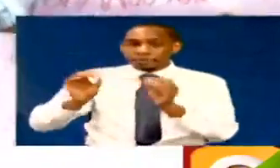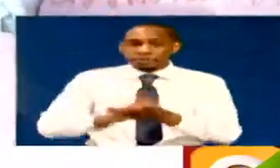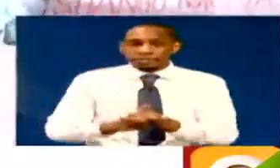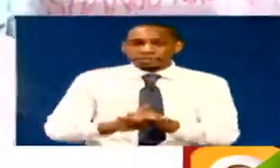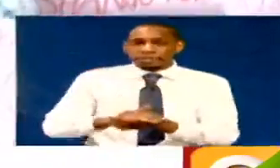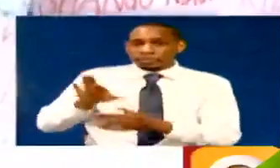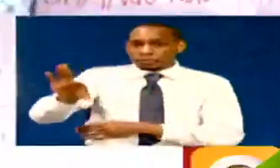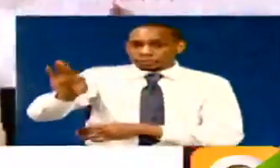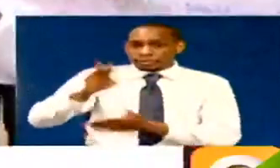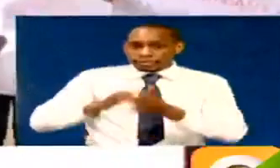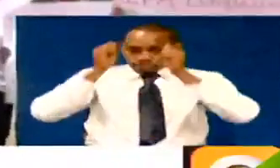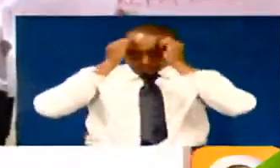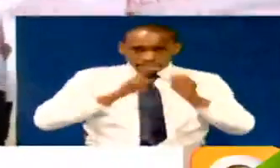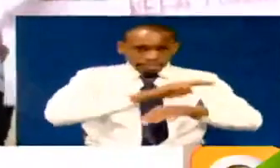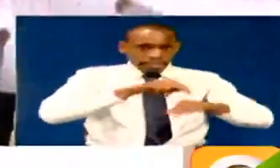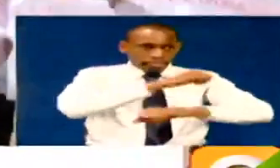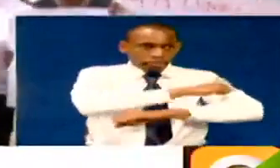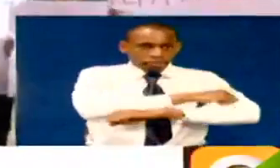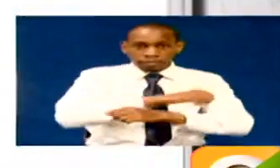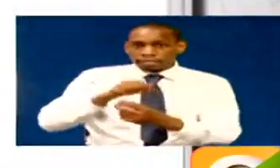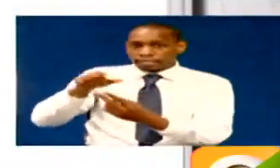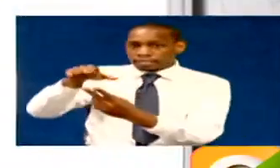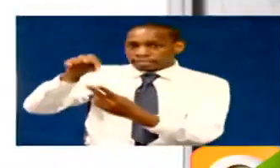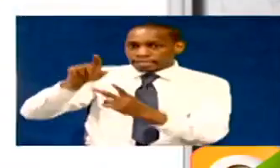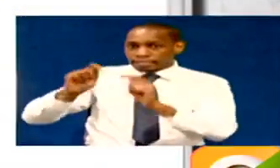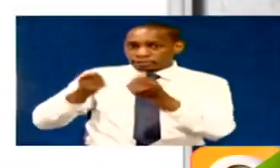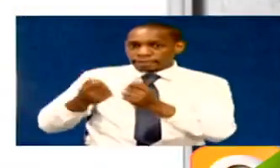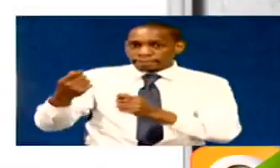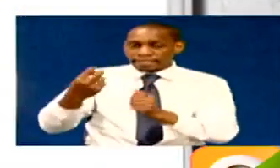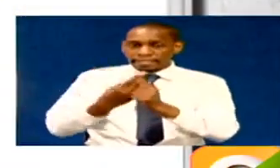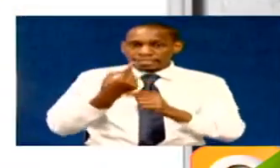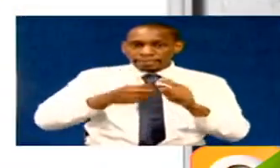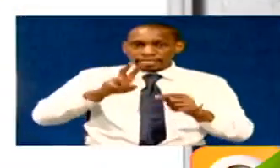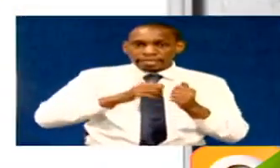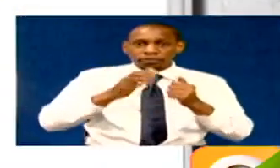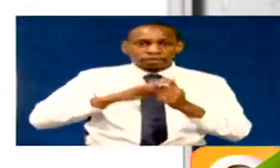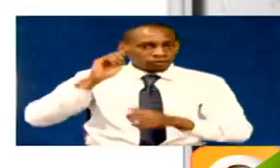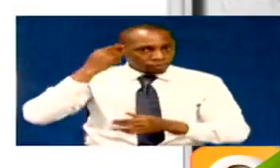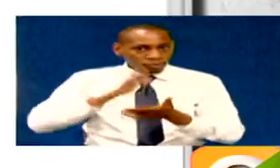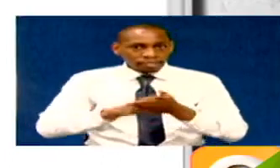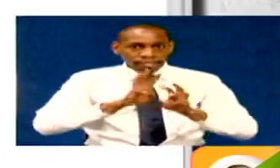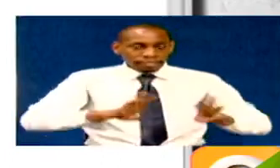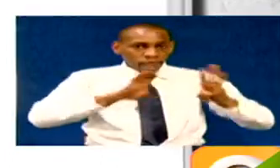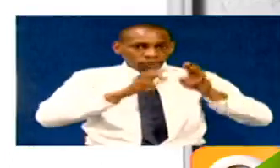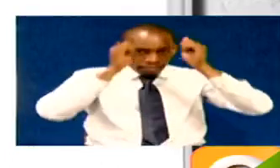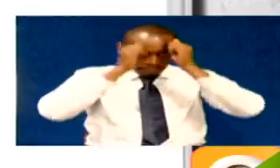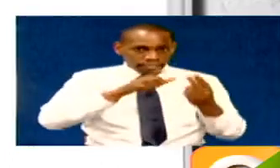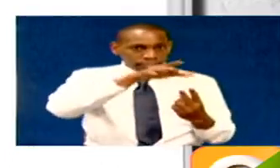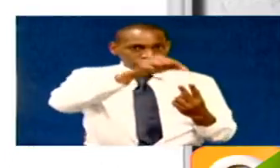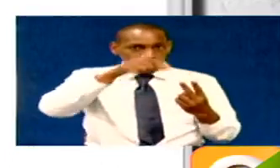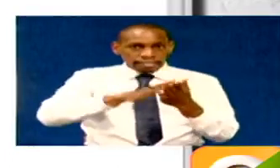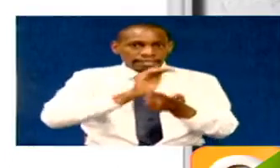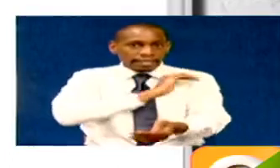To select candidates to national schools, the selection team in December 2019 considered the merit of candidates, their choices